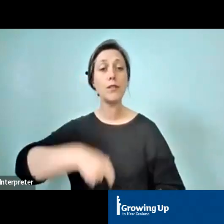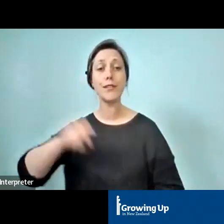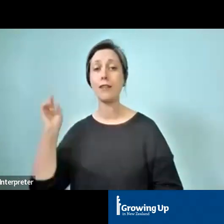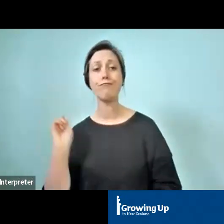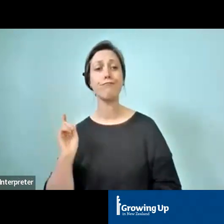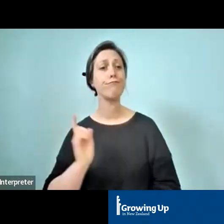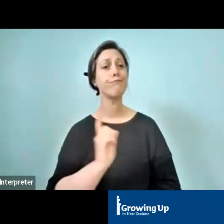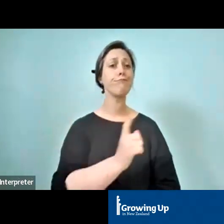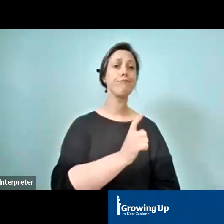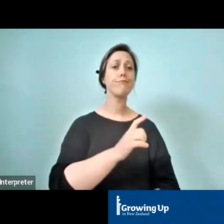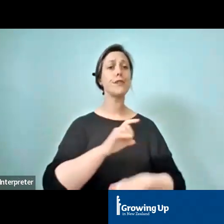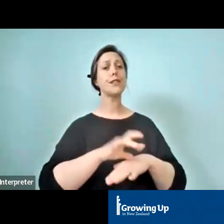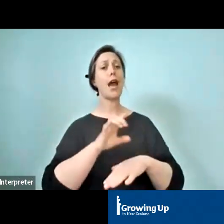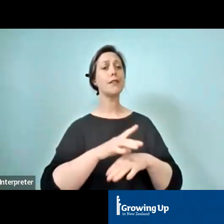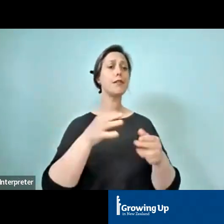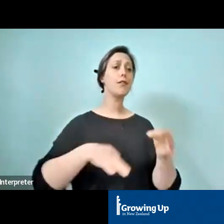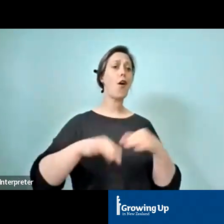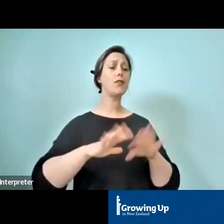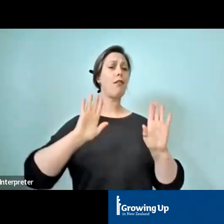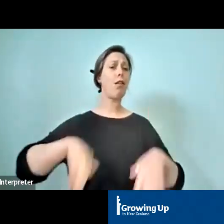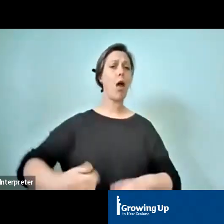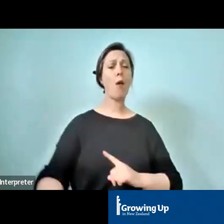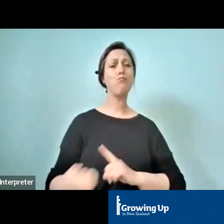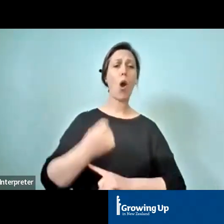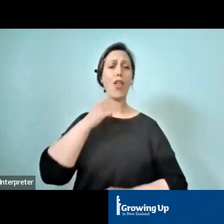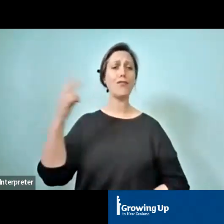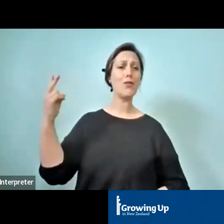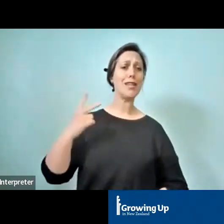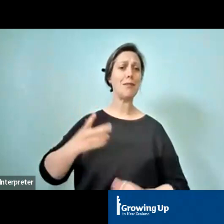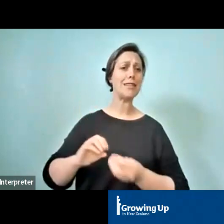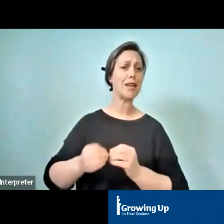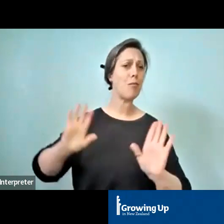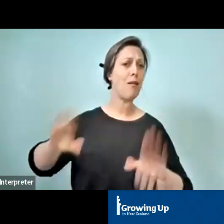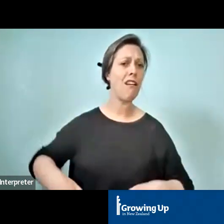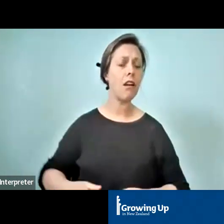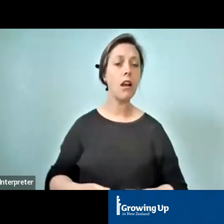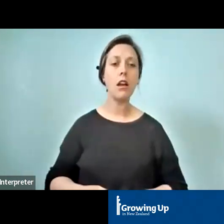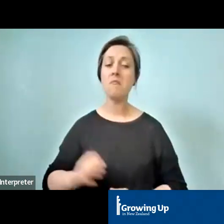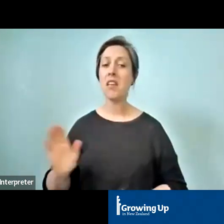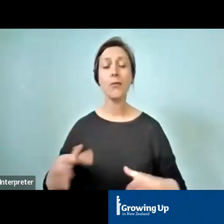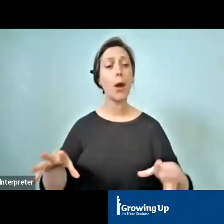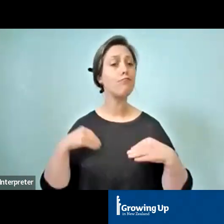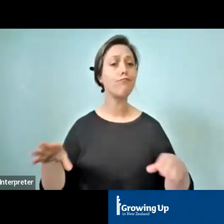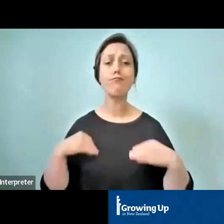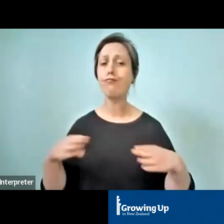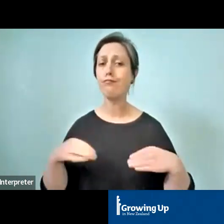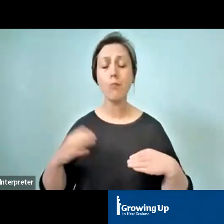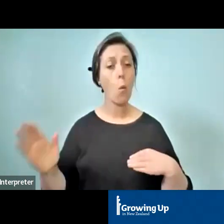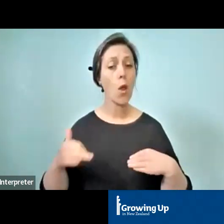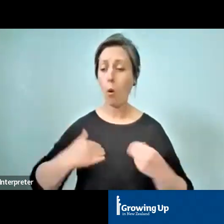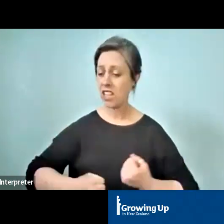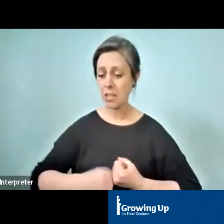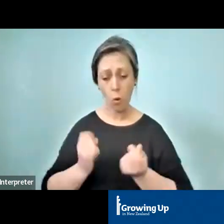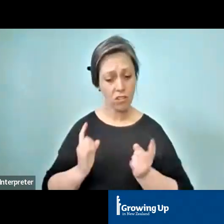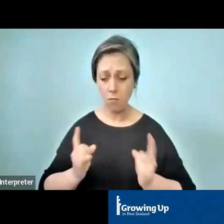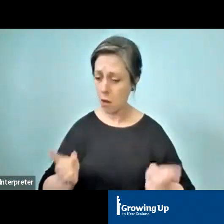a counselor and not worry about if they're seen, is that a problem? Because everyone's accepting that we all need support at